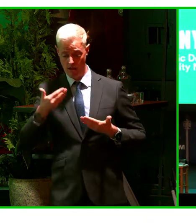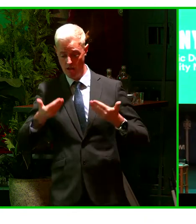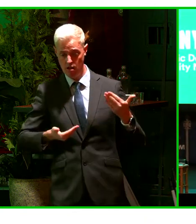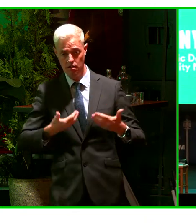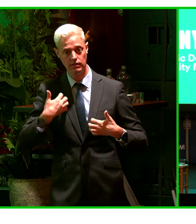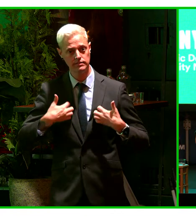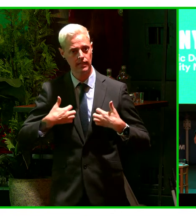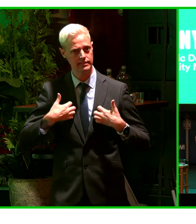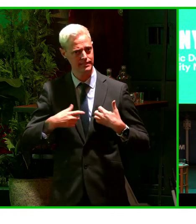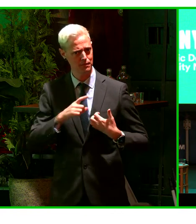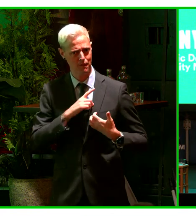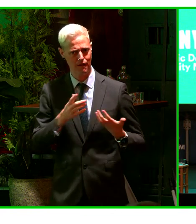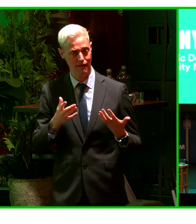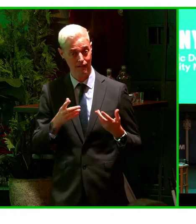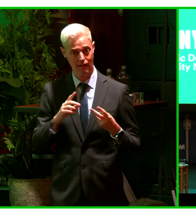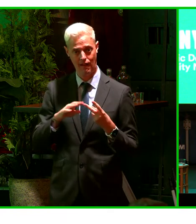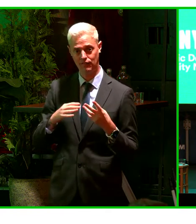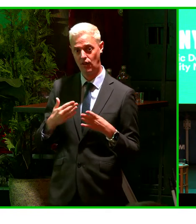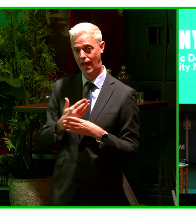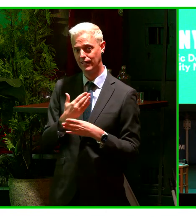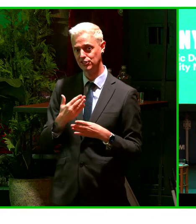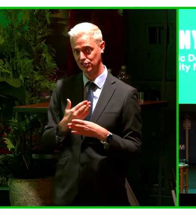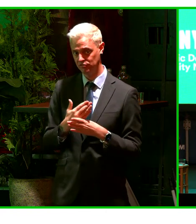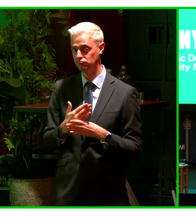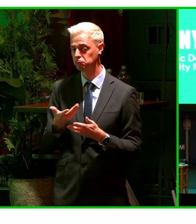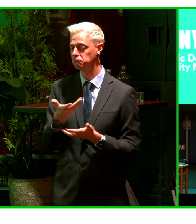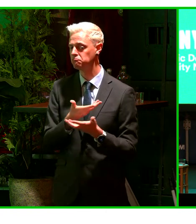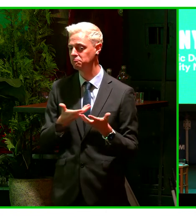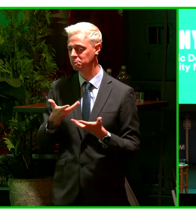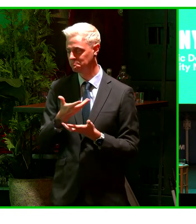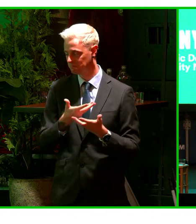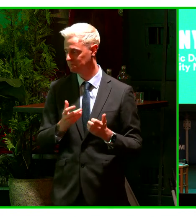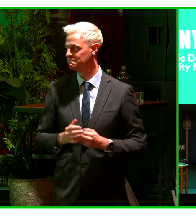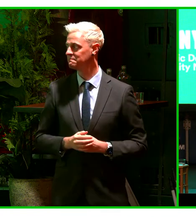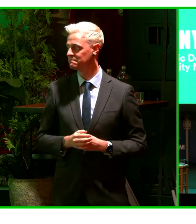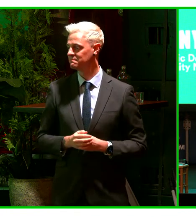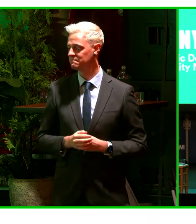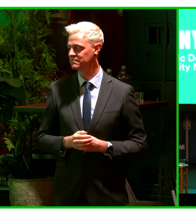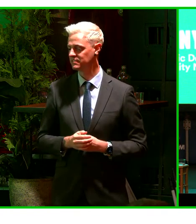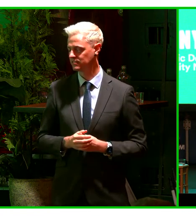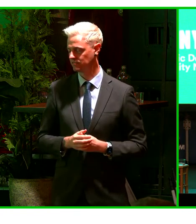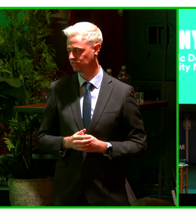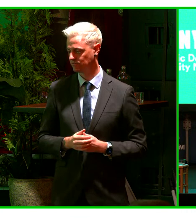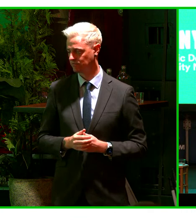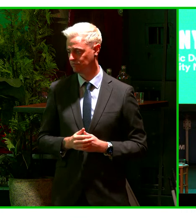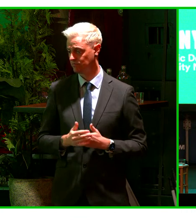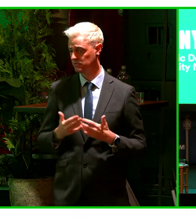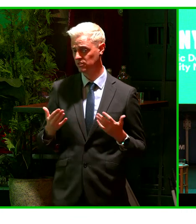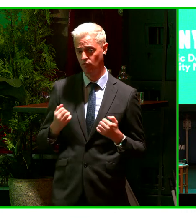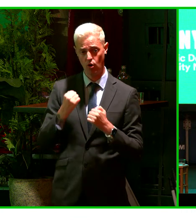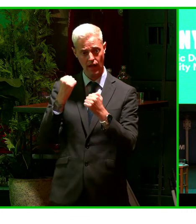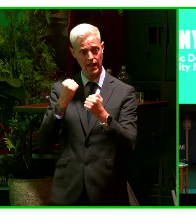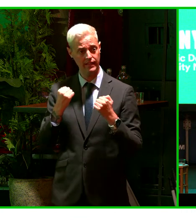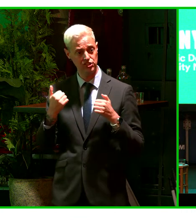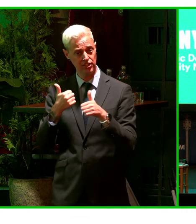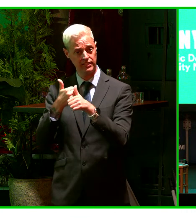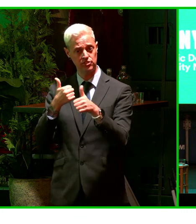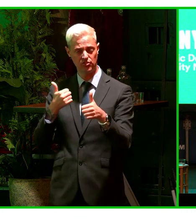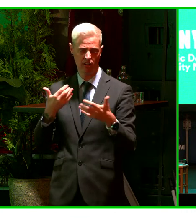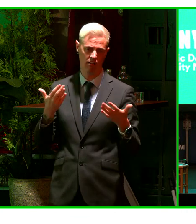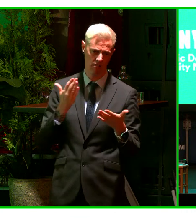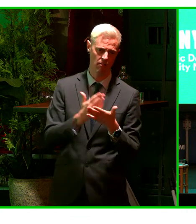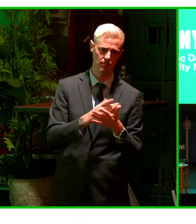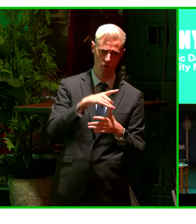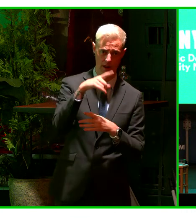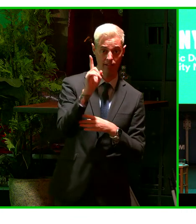action, something that we've talked about a lot this morning. So why is now a particularly exciting time for the energy industry, and particularly the electricity